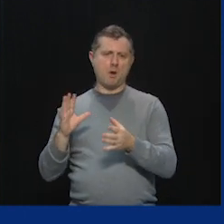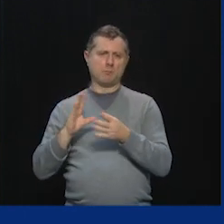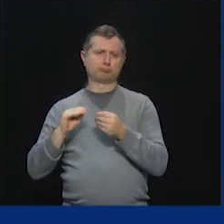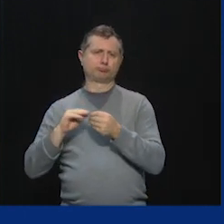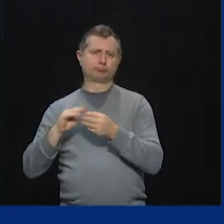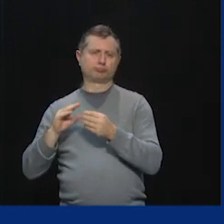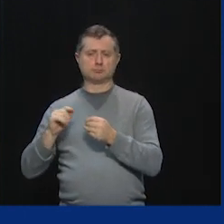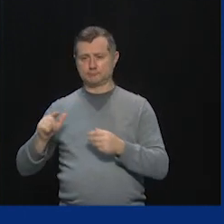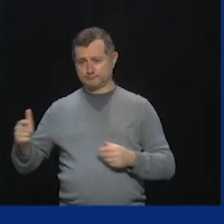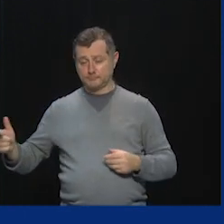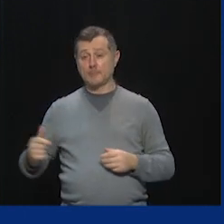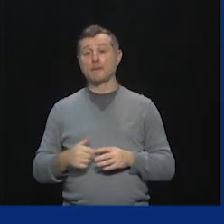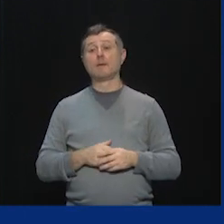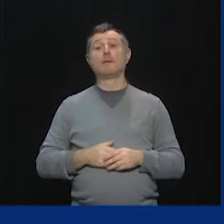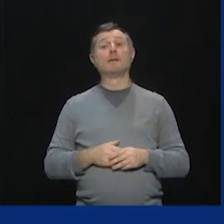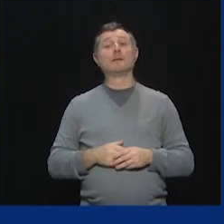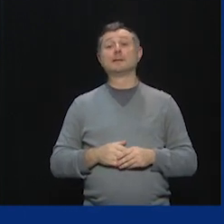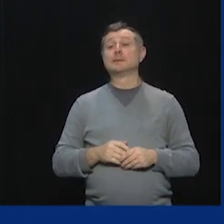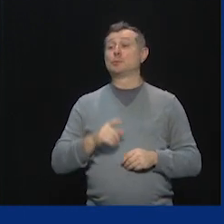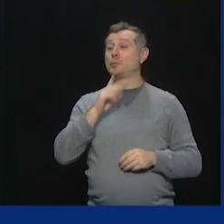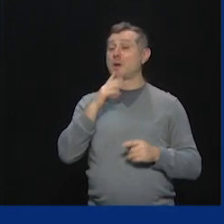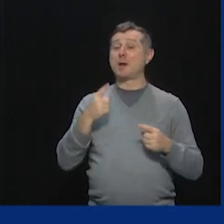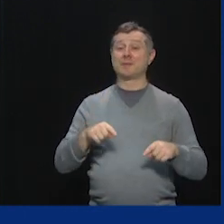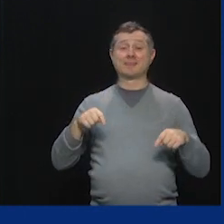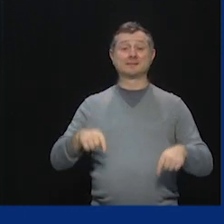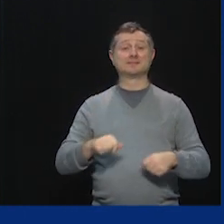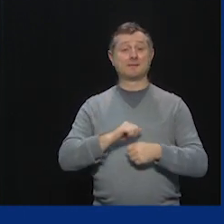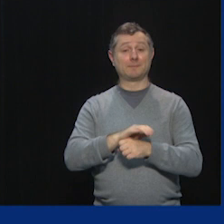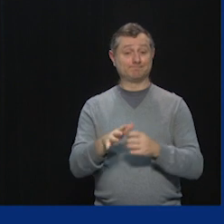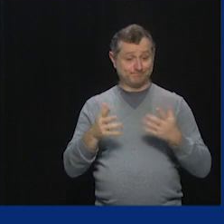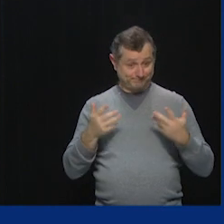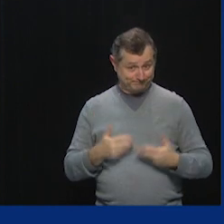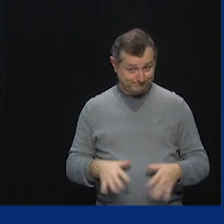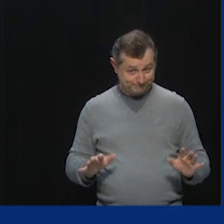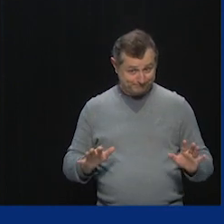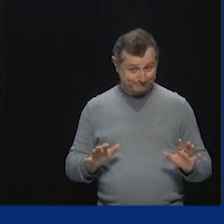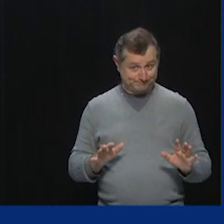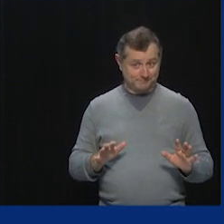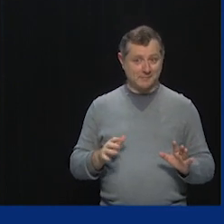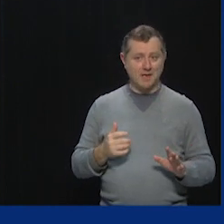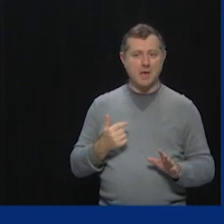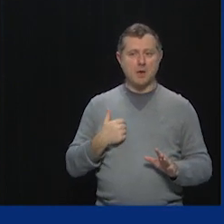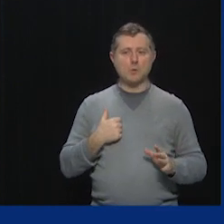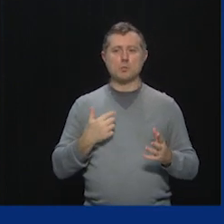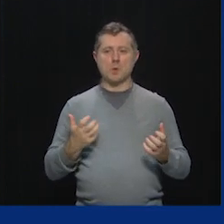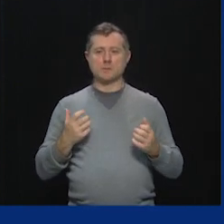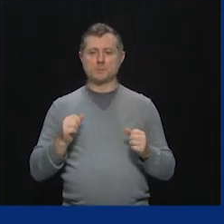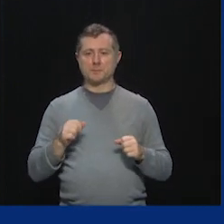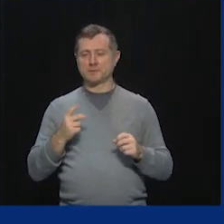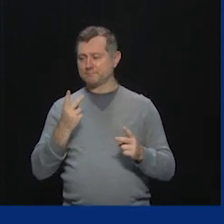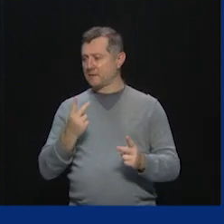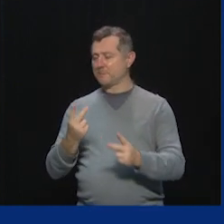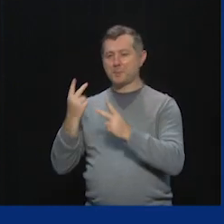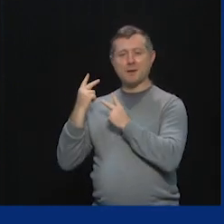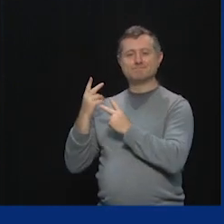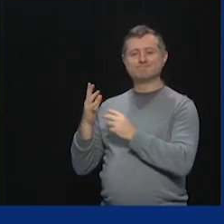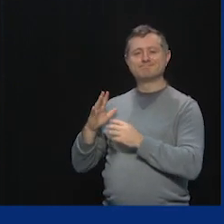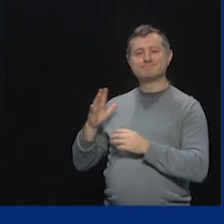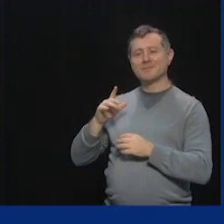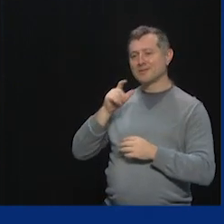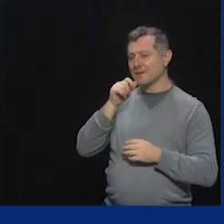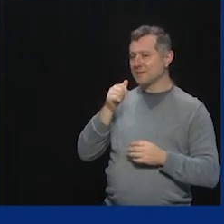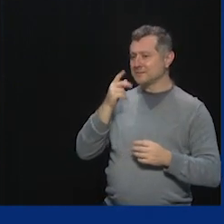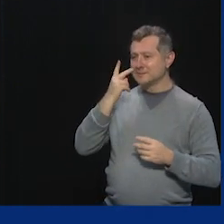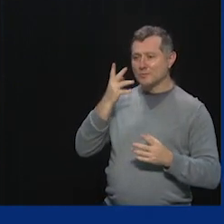when we declare an end to this pandemic, I want to be able to look back and say there was not one thing that we should have done that we didn't do. And this HERO Act is part